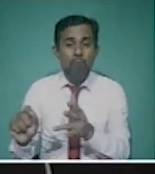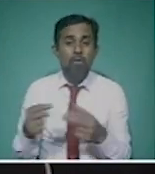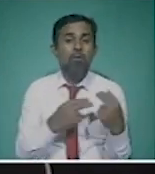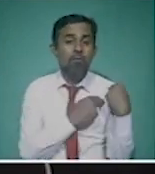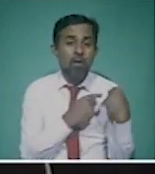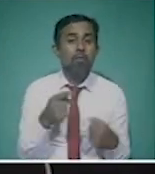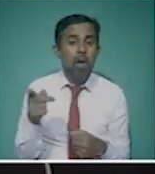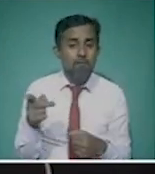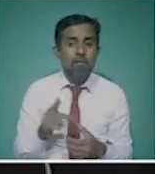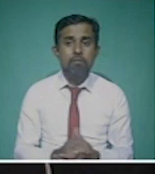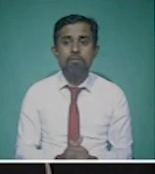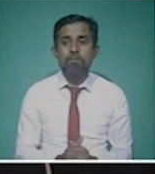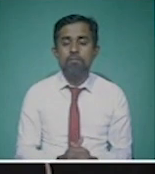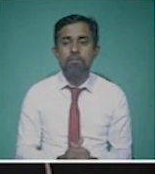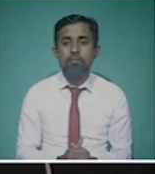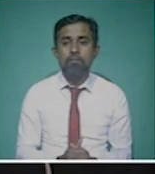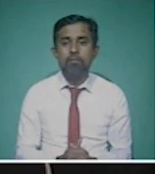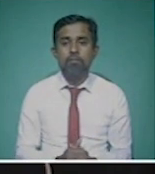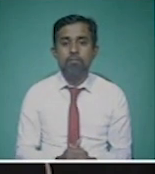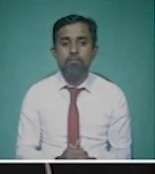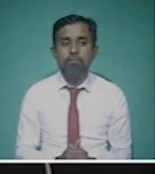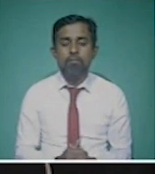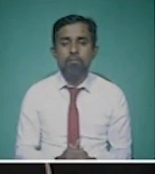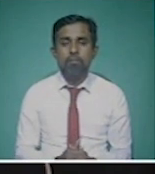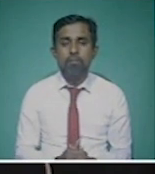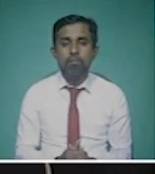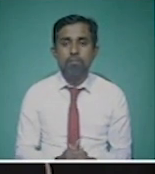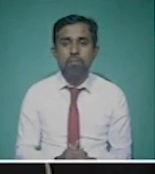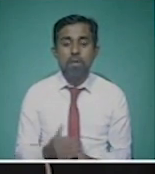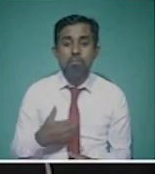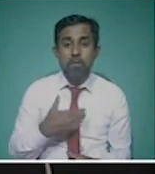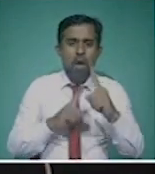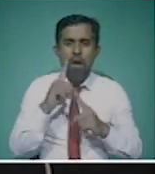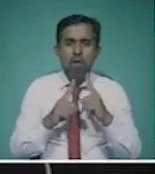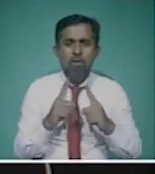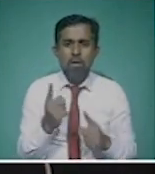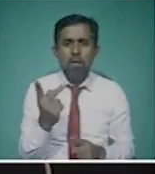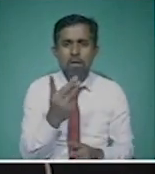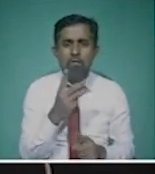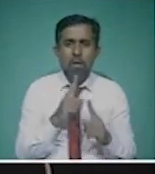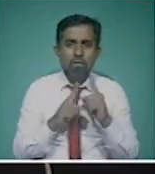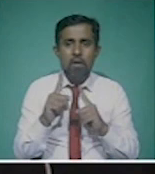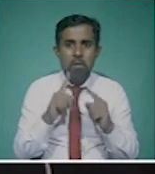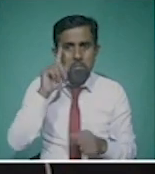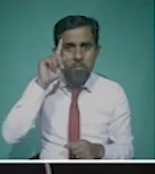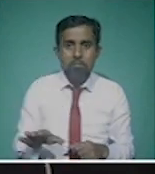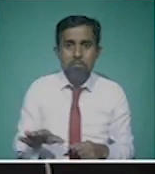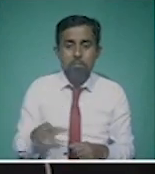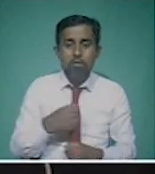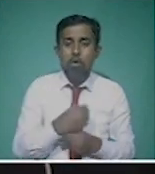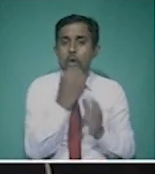current situation pertaining to some issues relating to constitutional